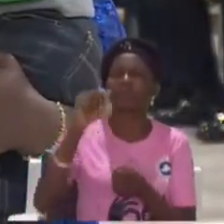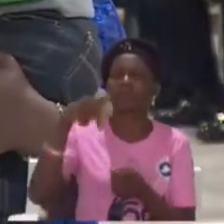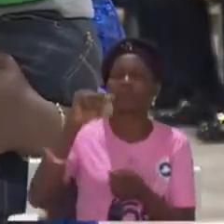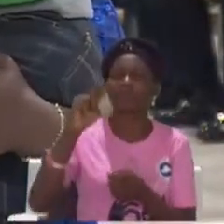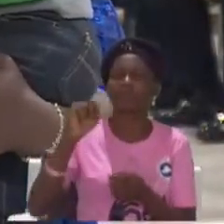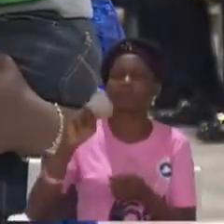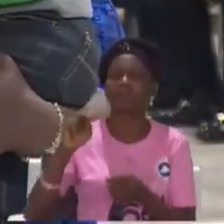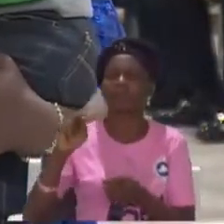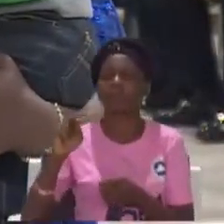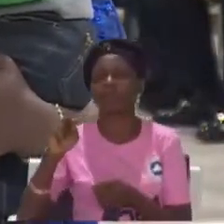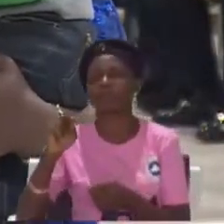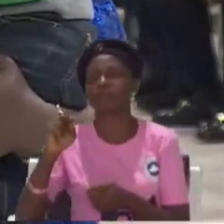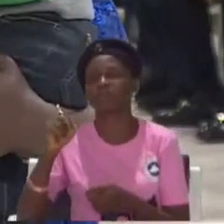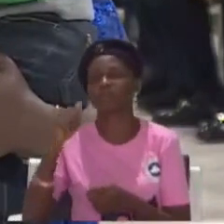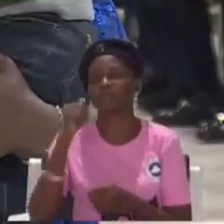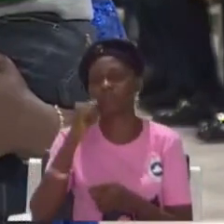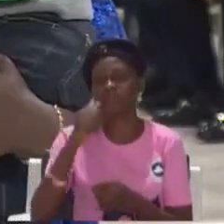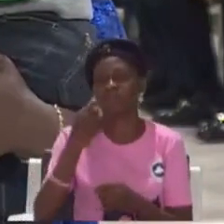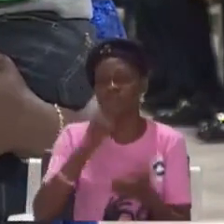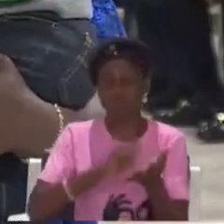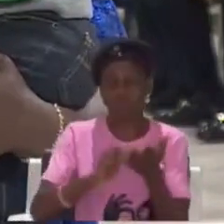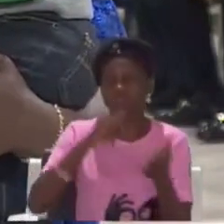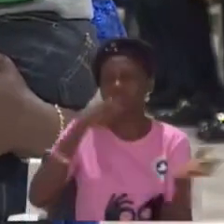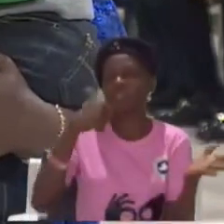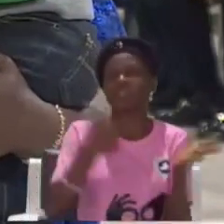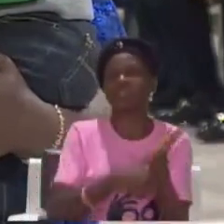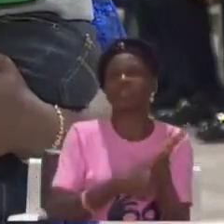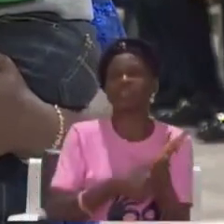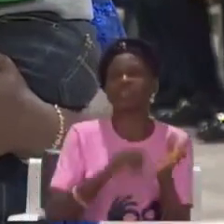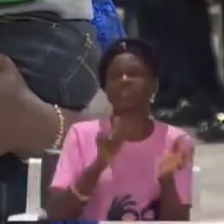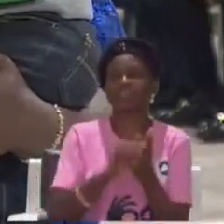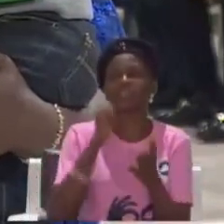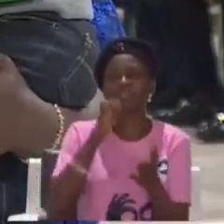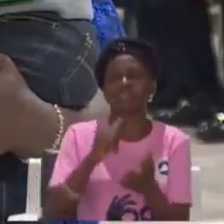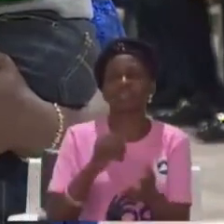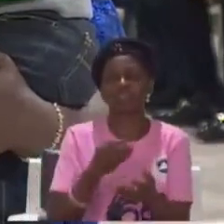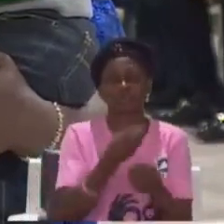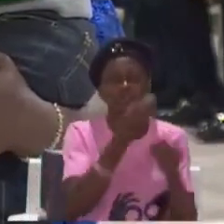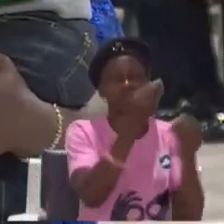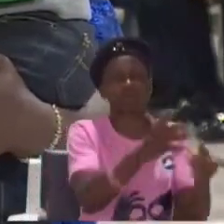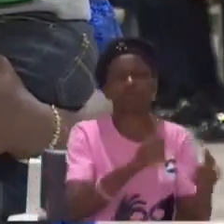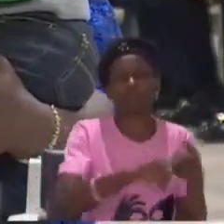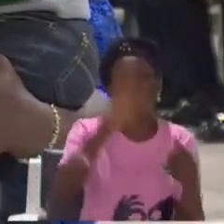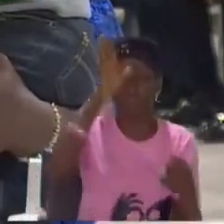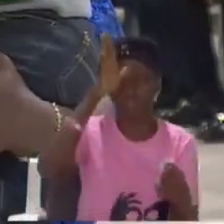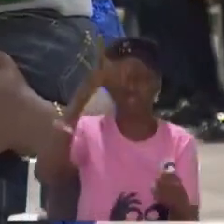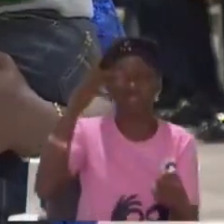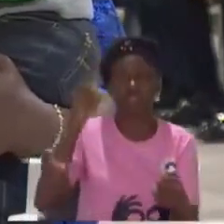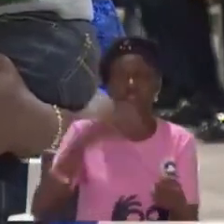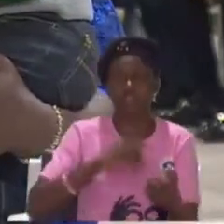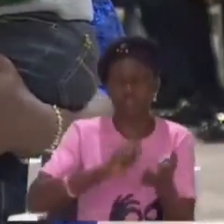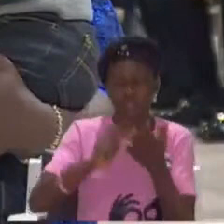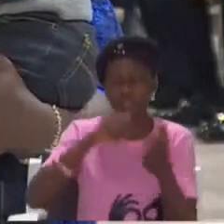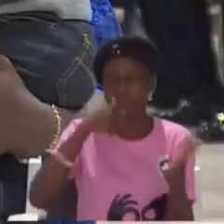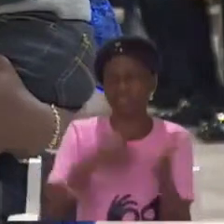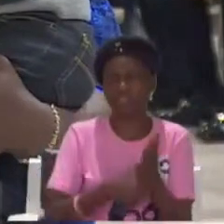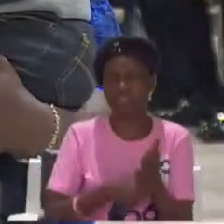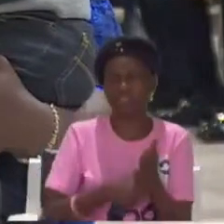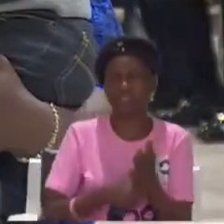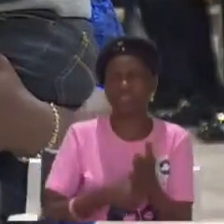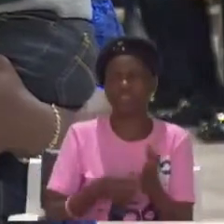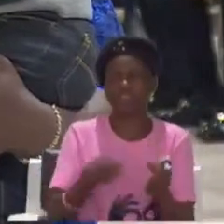Jide, she said she write a letter so that she can hand it over to Daddy Gio. And I wrote the letter and gave to